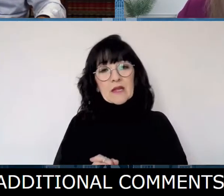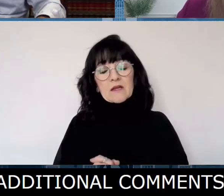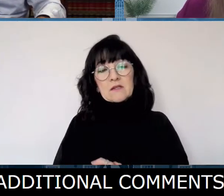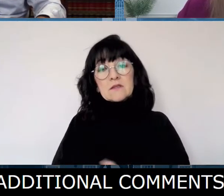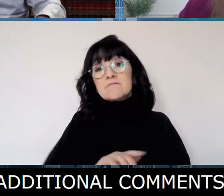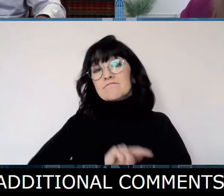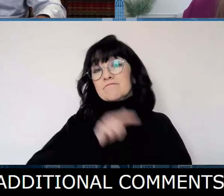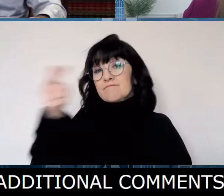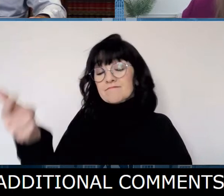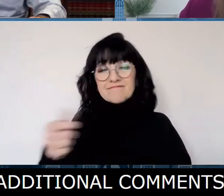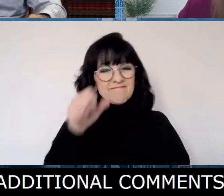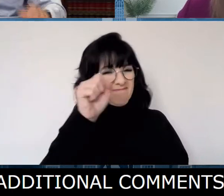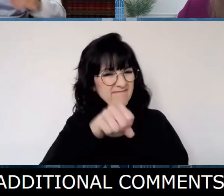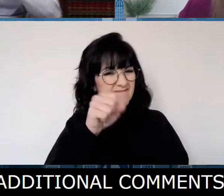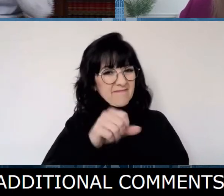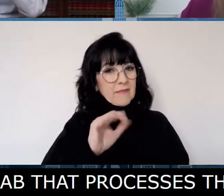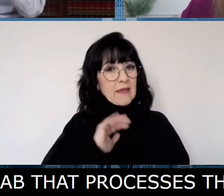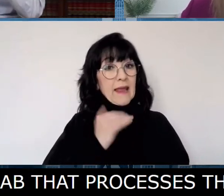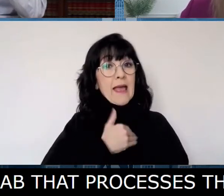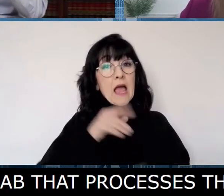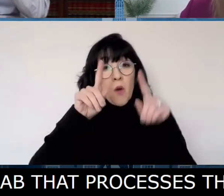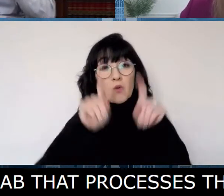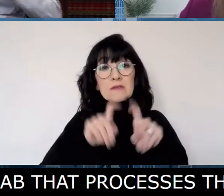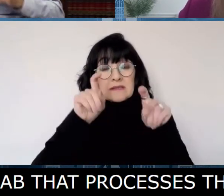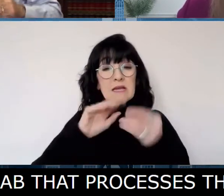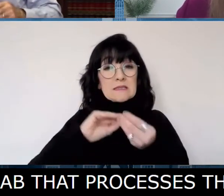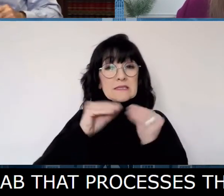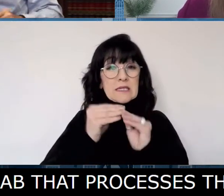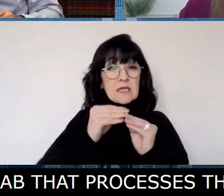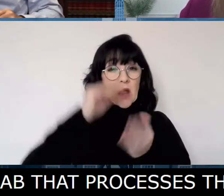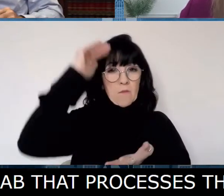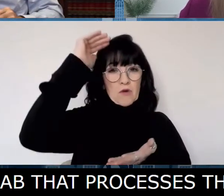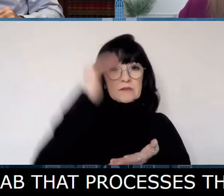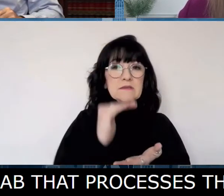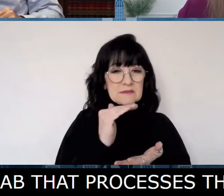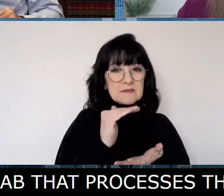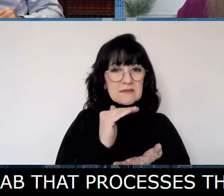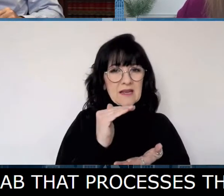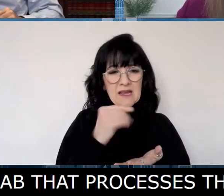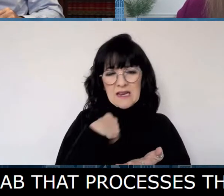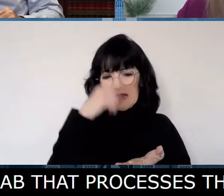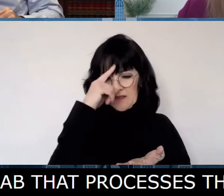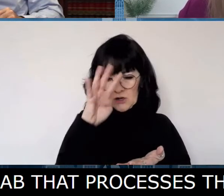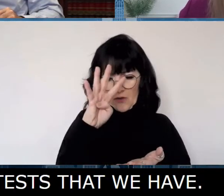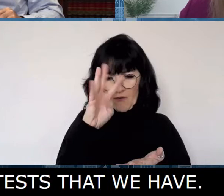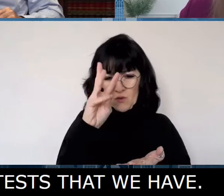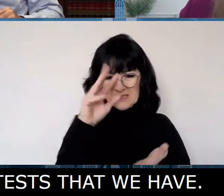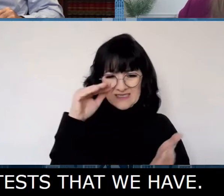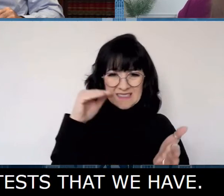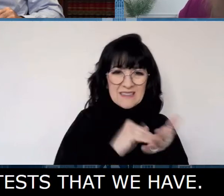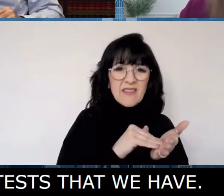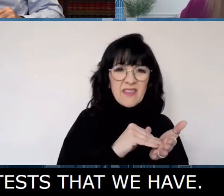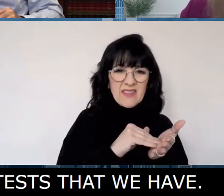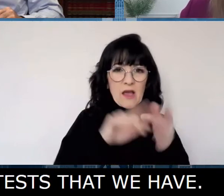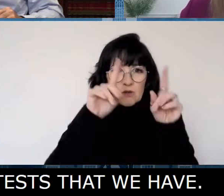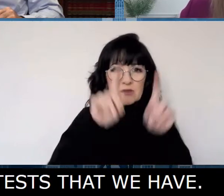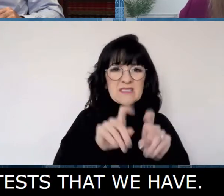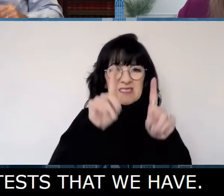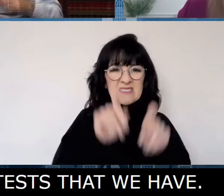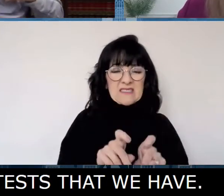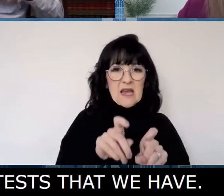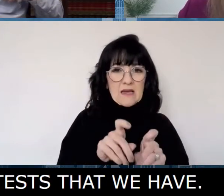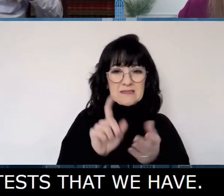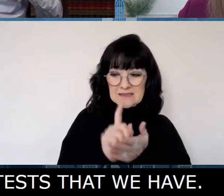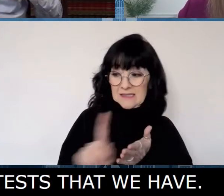have shared that it was approximately 46,000 tests that were completed last week, which is